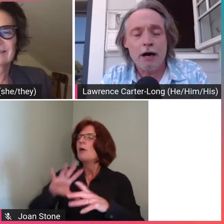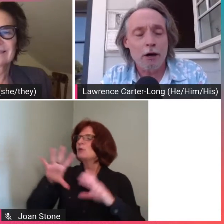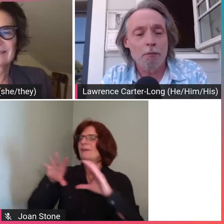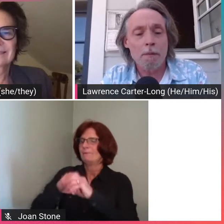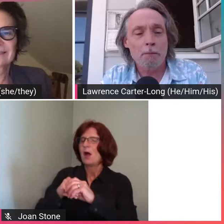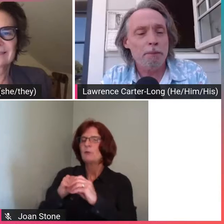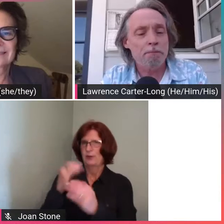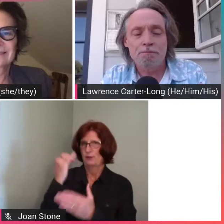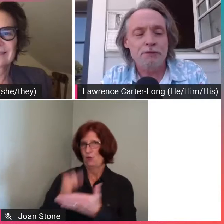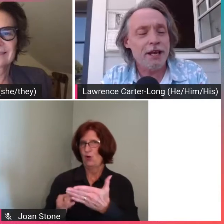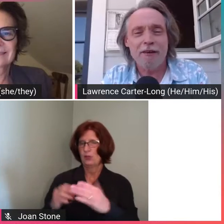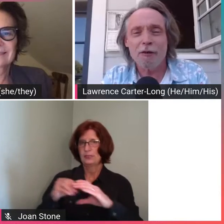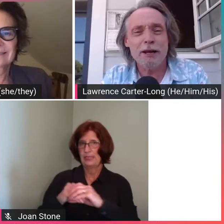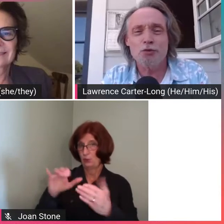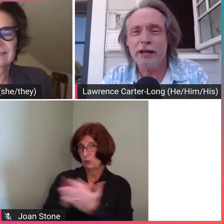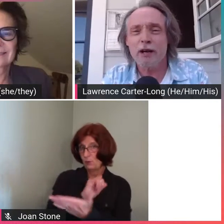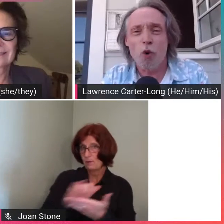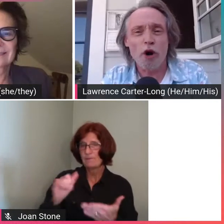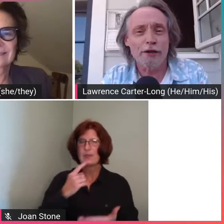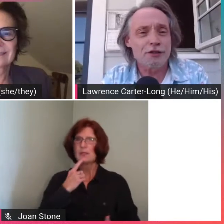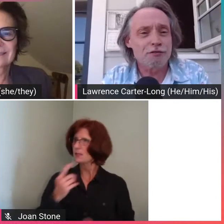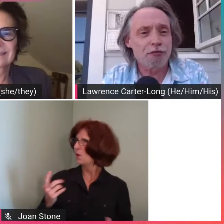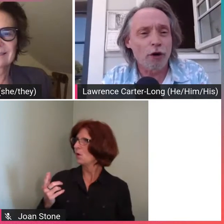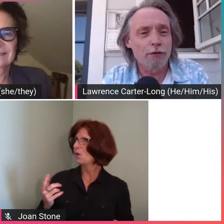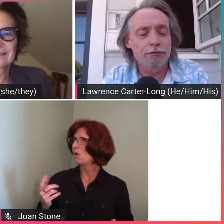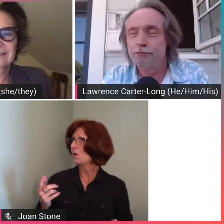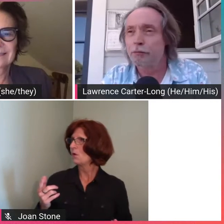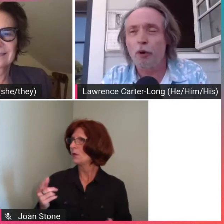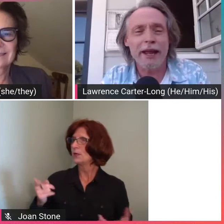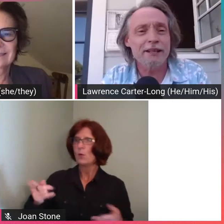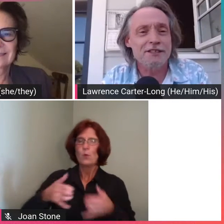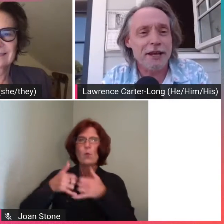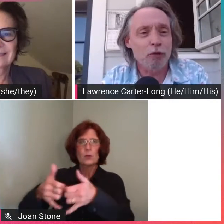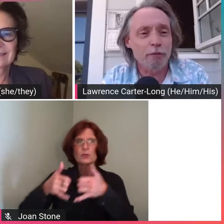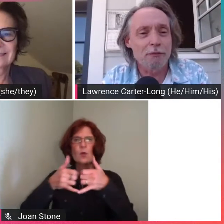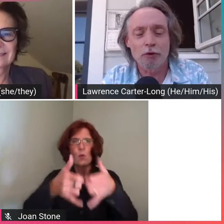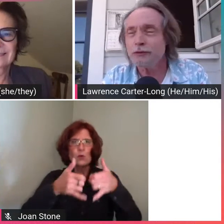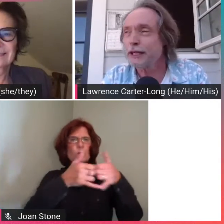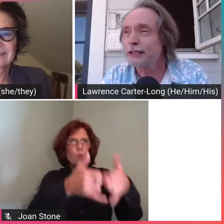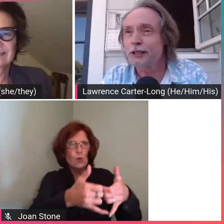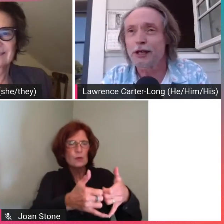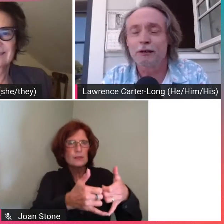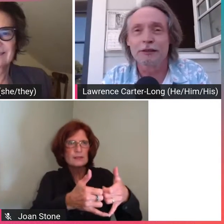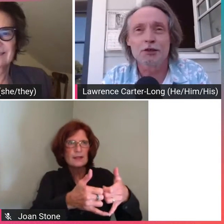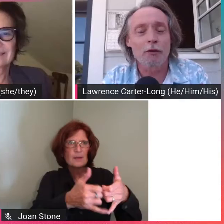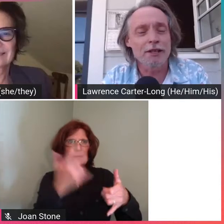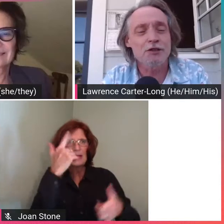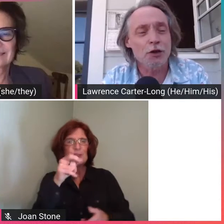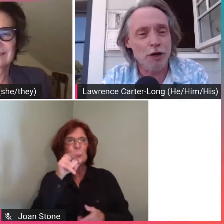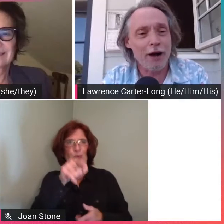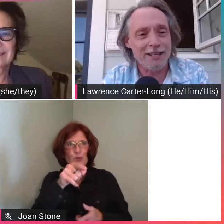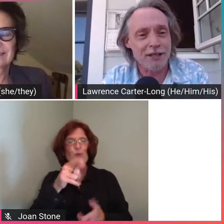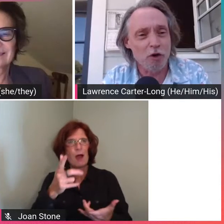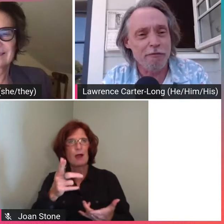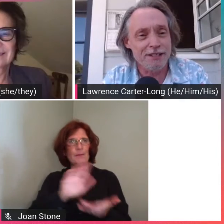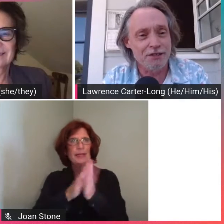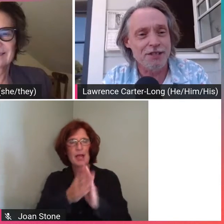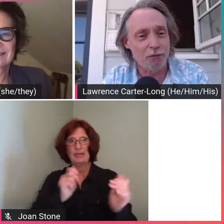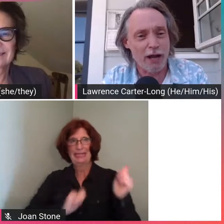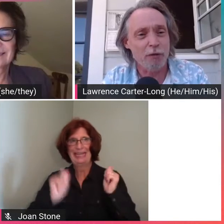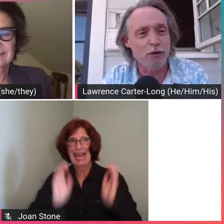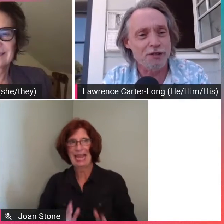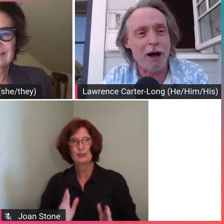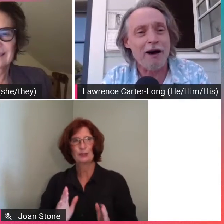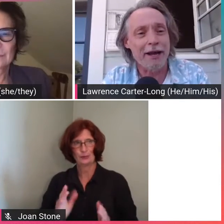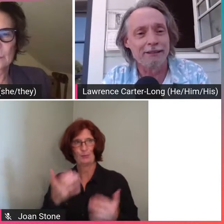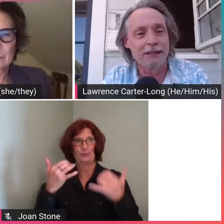York, said everybody's winning awards for playing disabled people. And so I went to Turner Classic Movies and